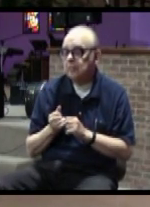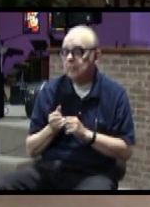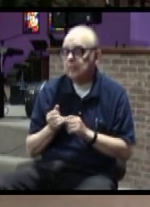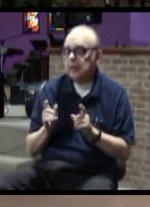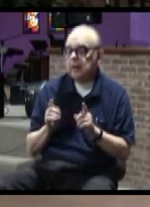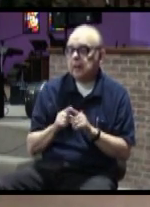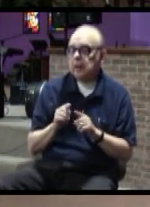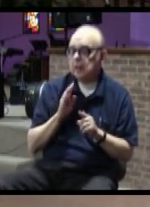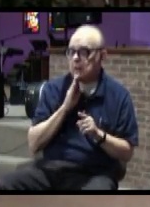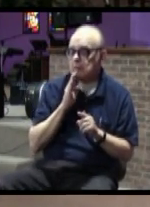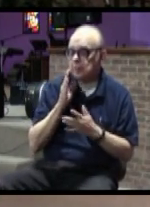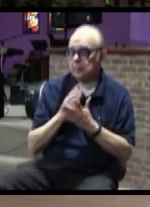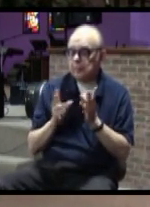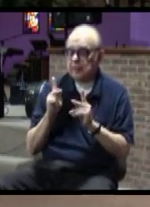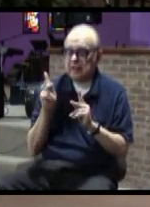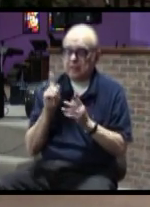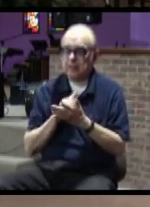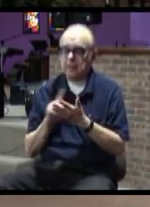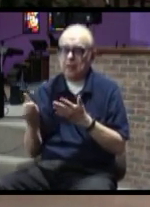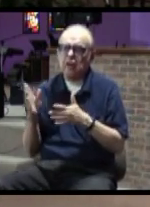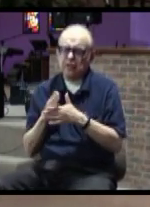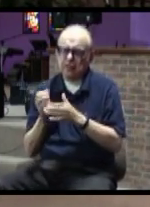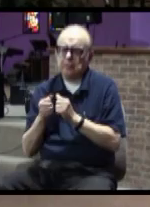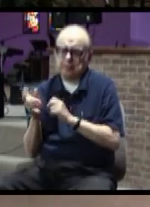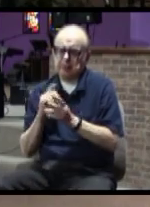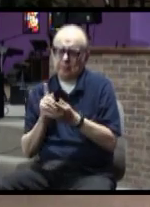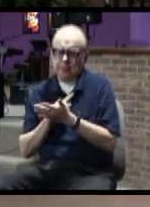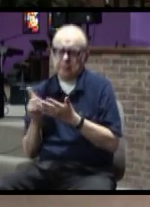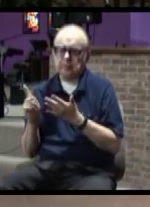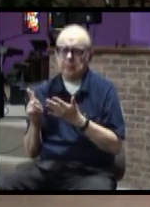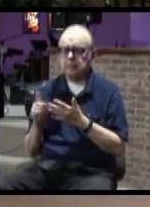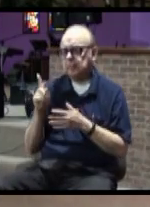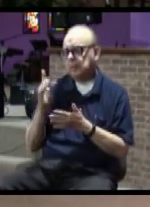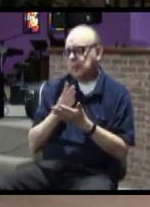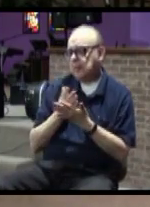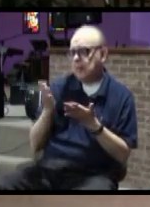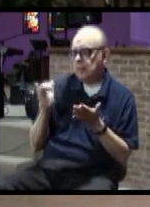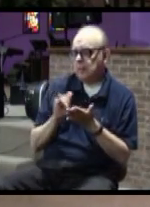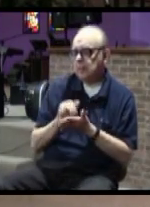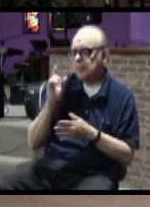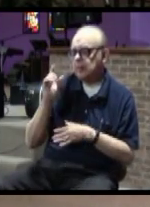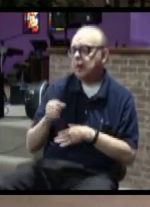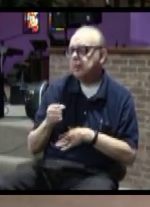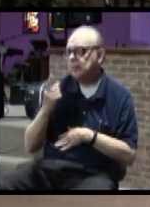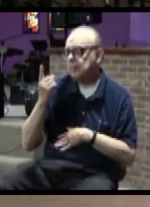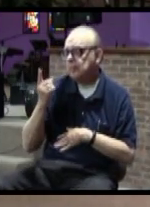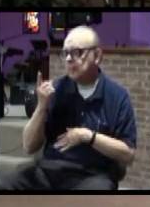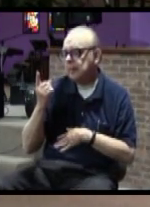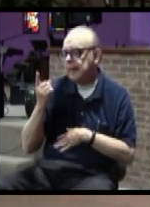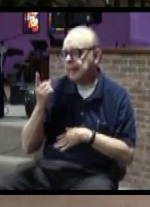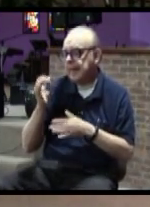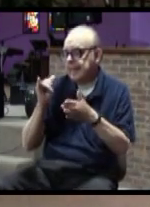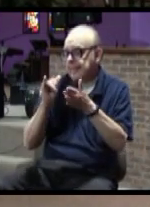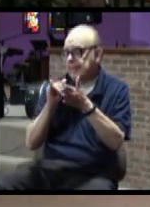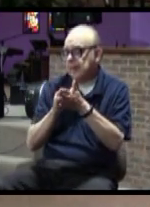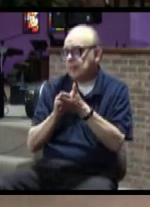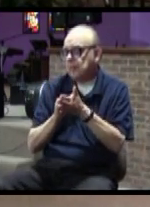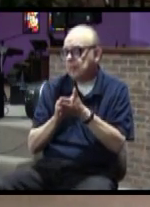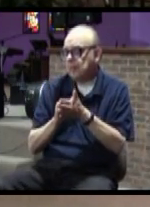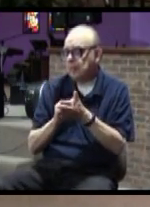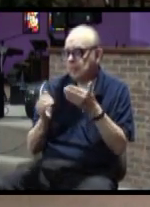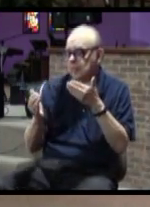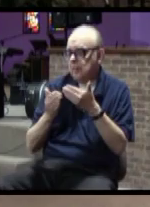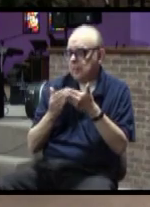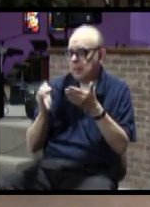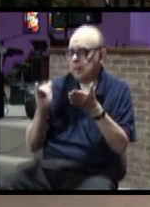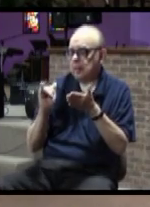Because as I was talking to some people this week and sharing with them, one of the things that you need to understand is